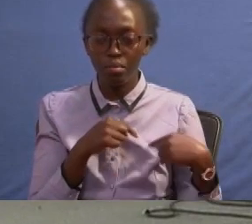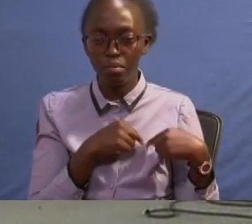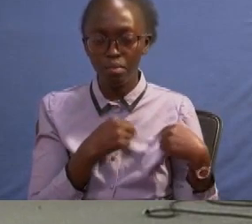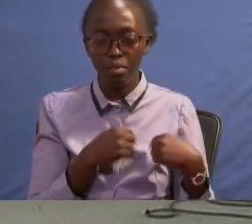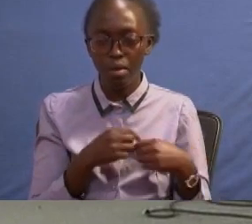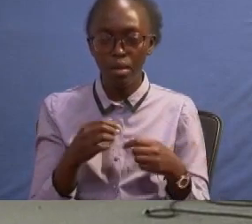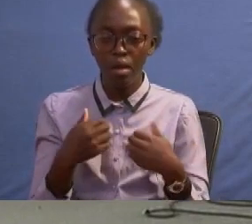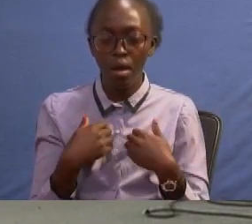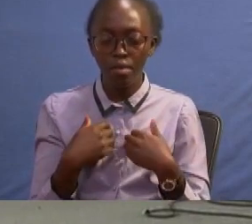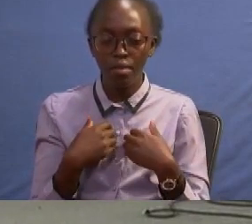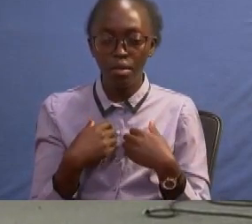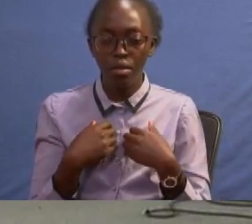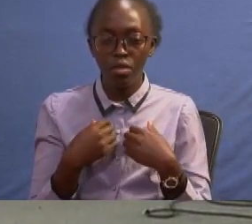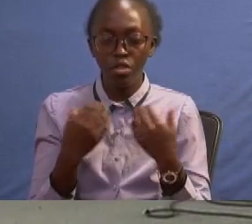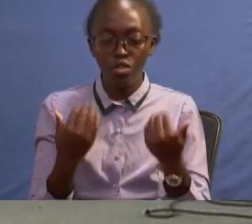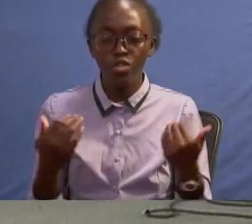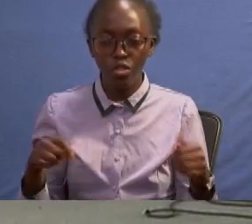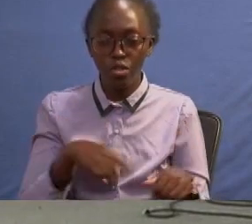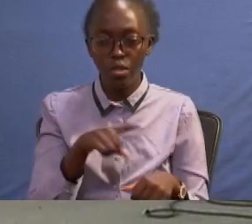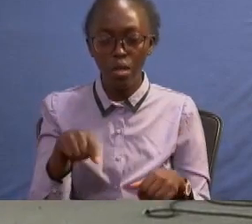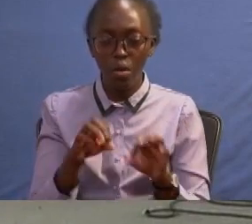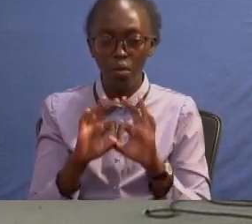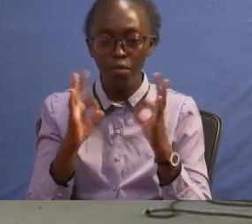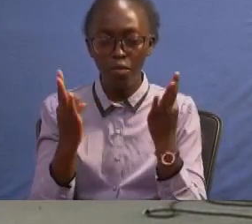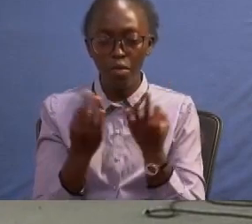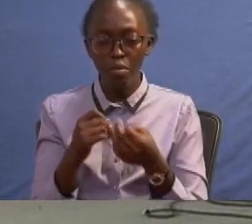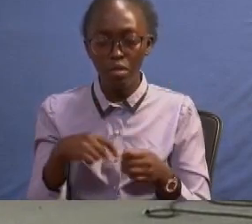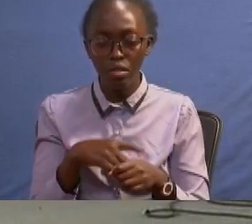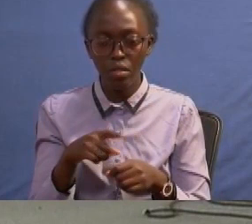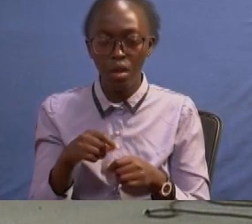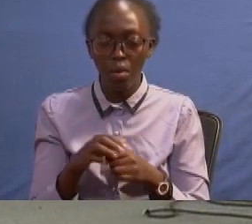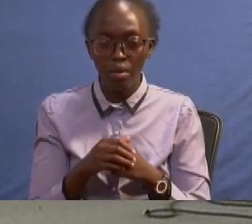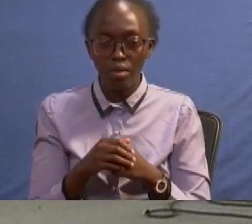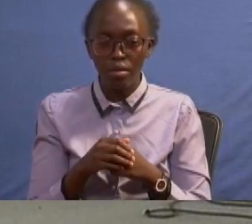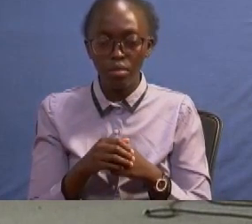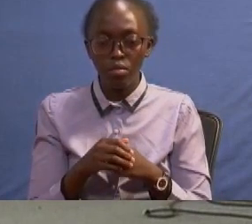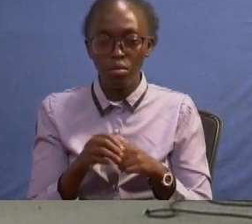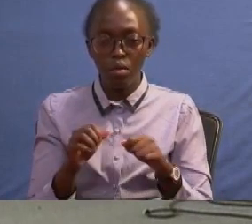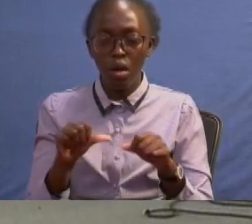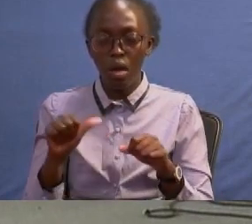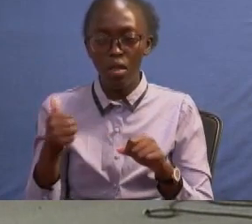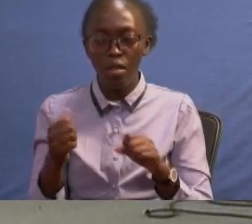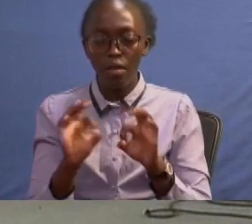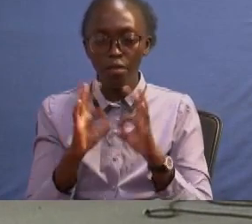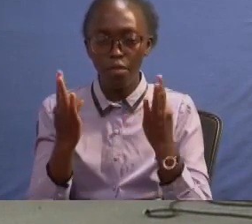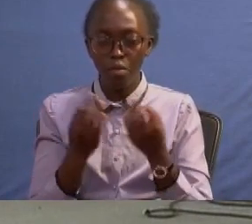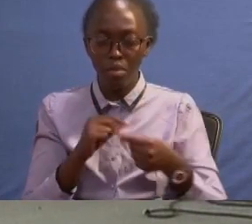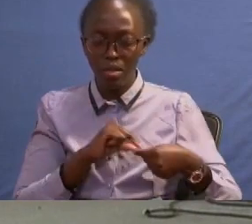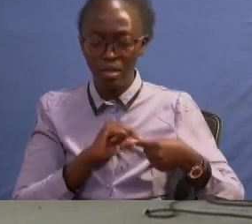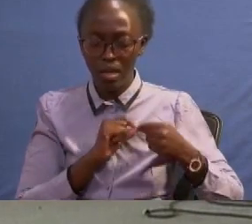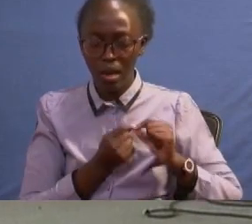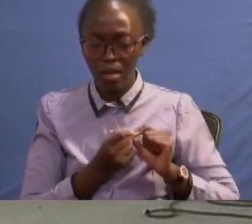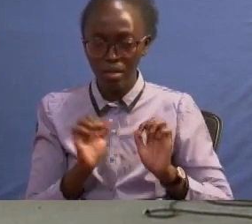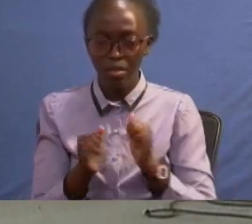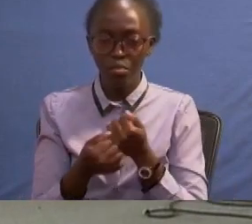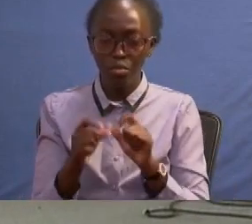children, our sons, their families, O dear God, that are hurting. And we know, Father God, we may not be able to speak now